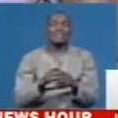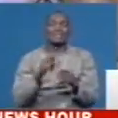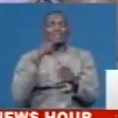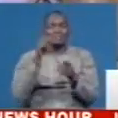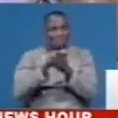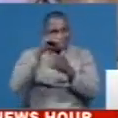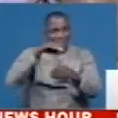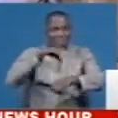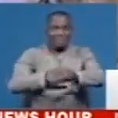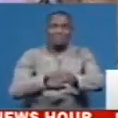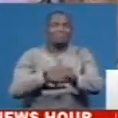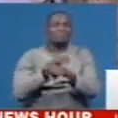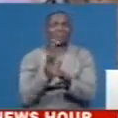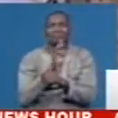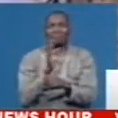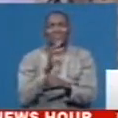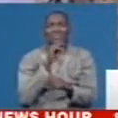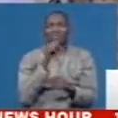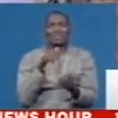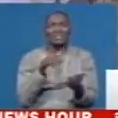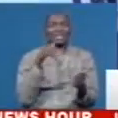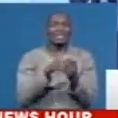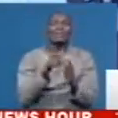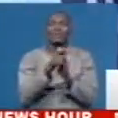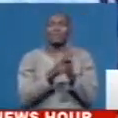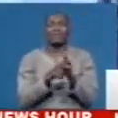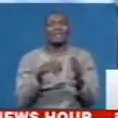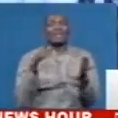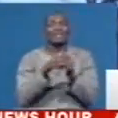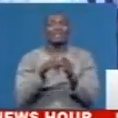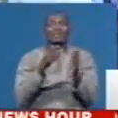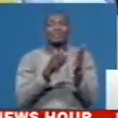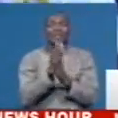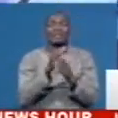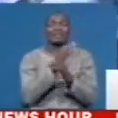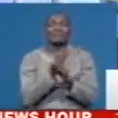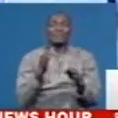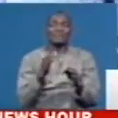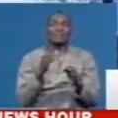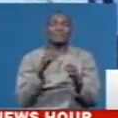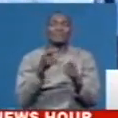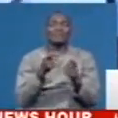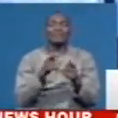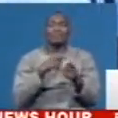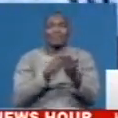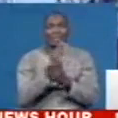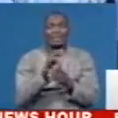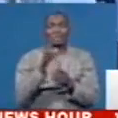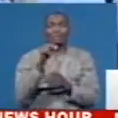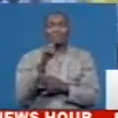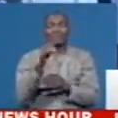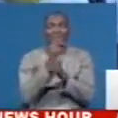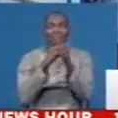his arrest and detention as arbitrary and contrary to the rights and freedoms guaranteed by the